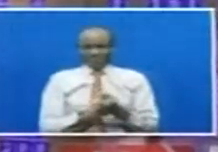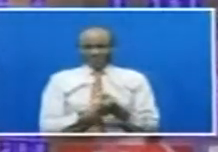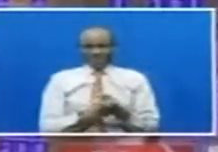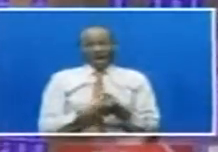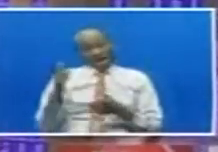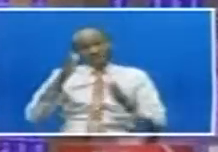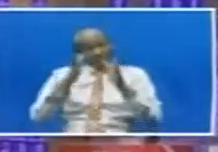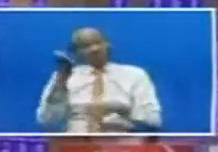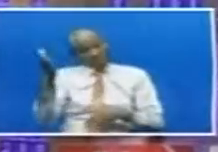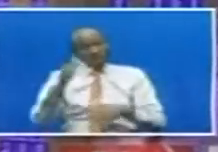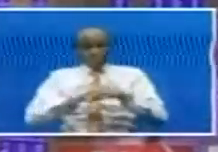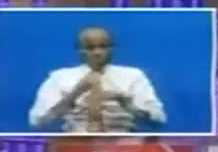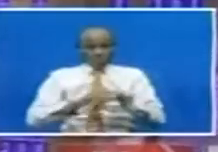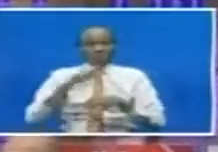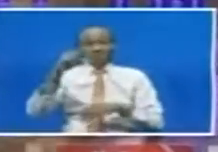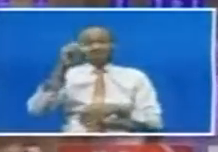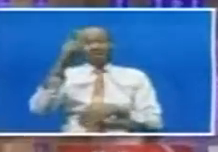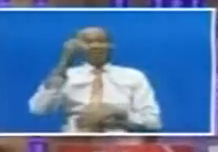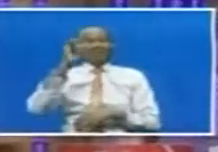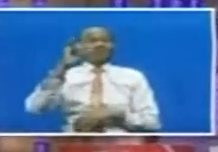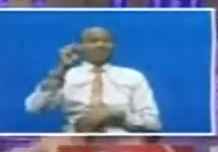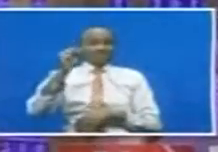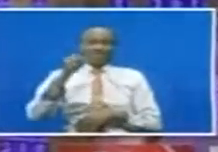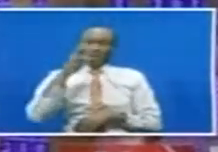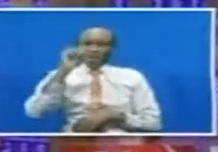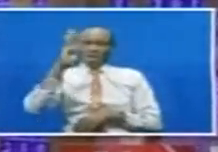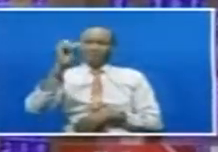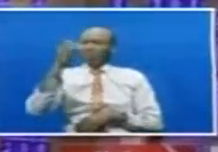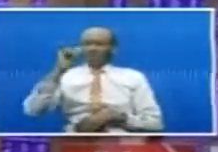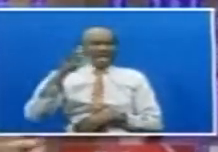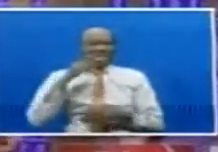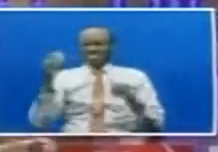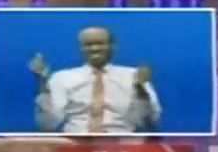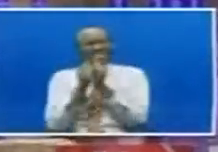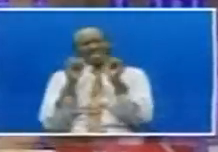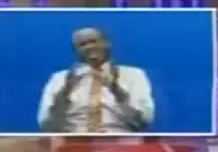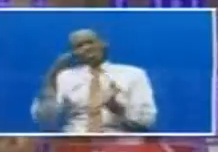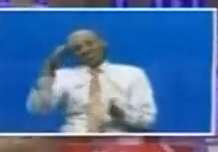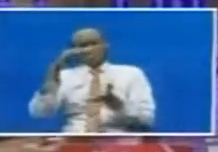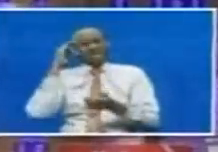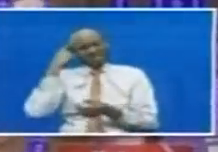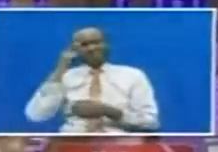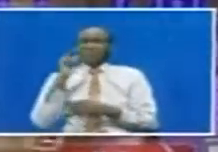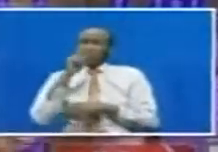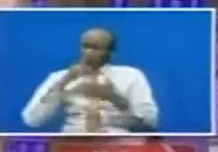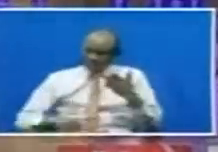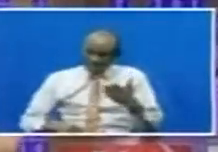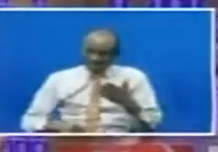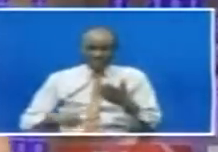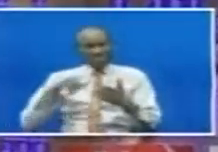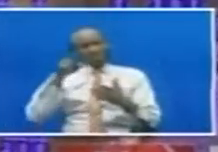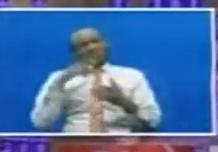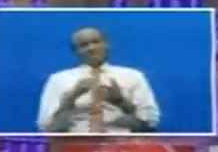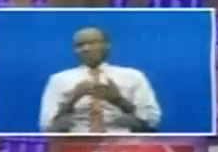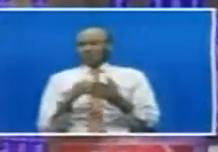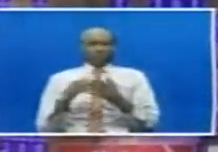good choice. Yes. Gladys Mboya. Mm-hmm. You know, there are a couple of those, but they're not more than 10. So I will still use the word